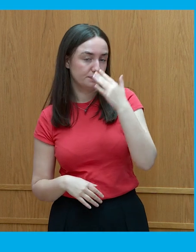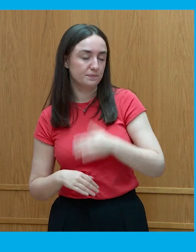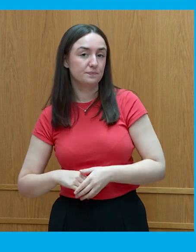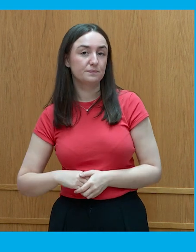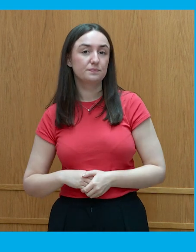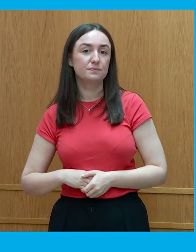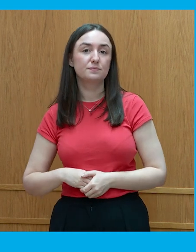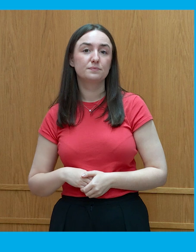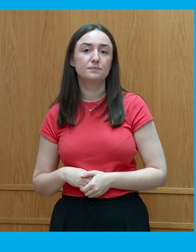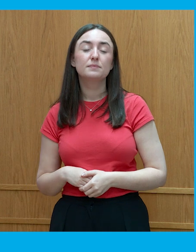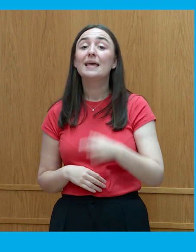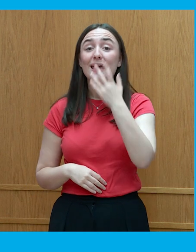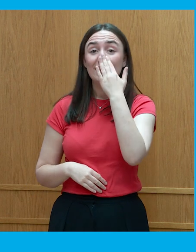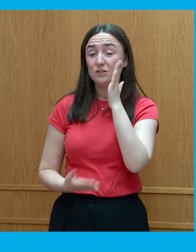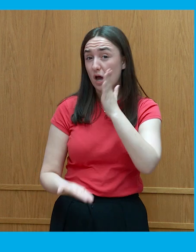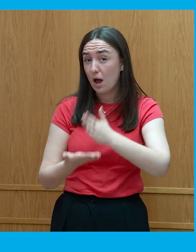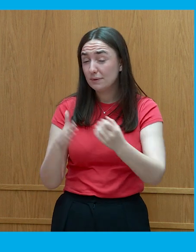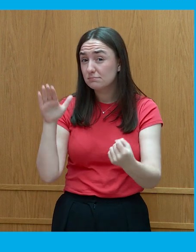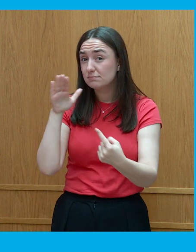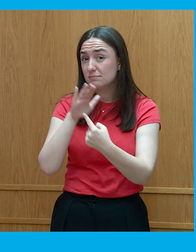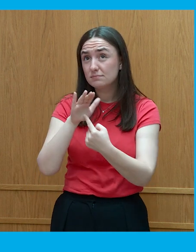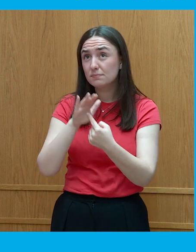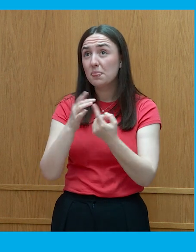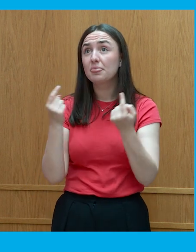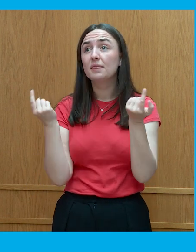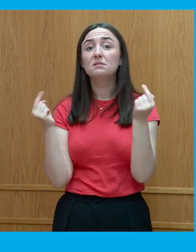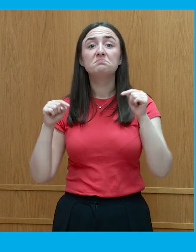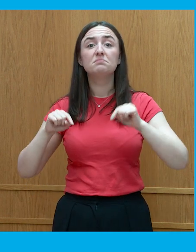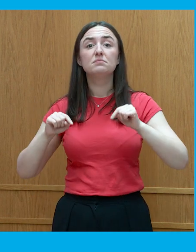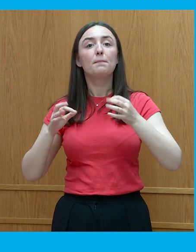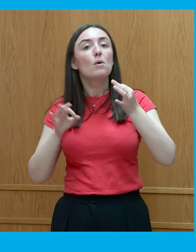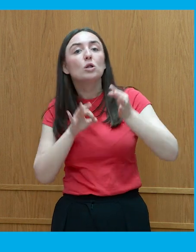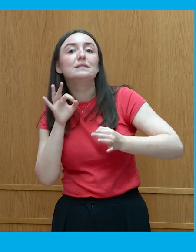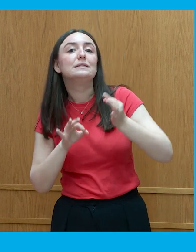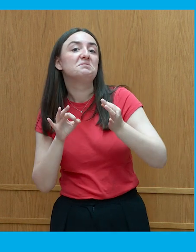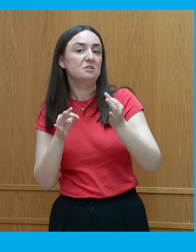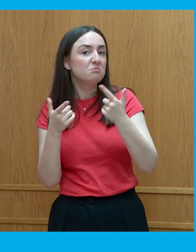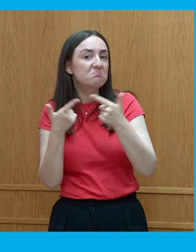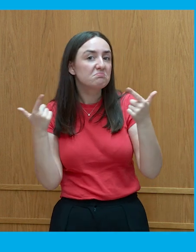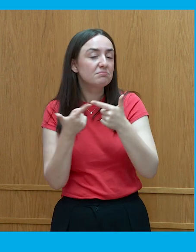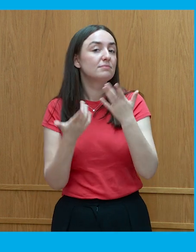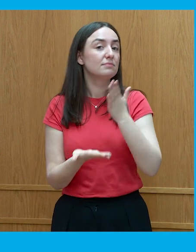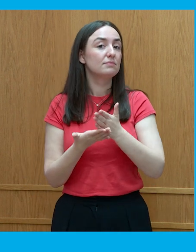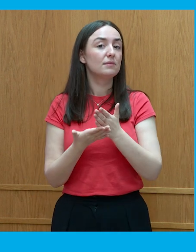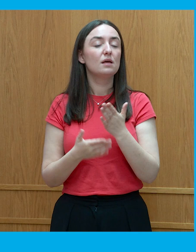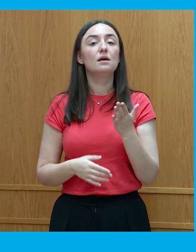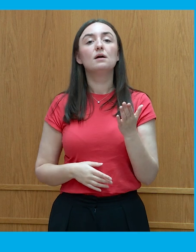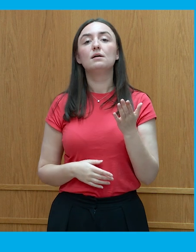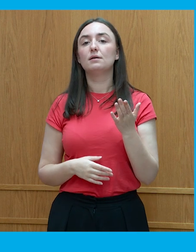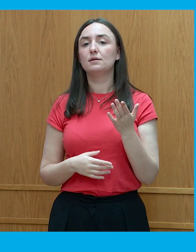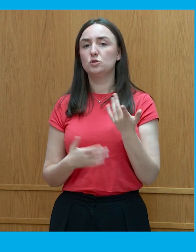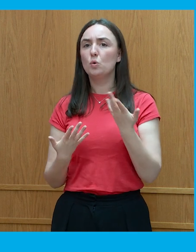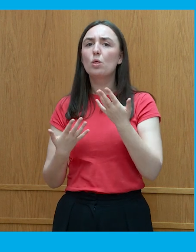How much does age actually matter in the politics, in the policies, or in the perception and